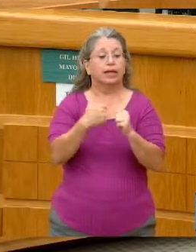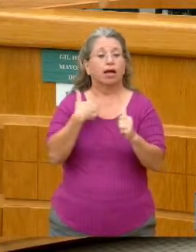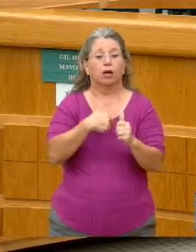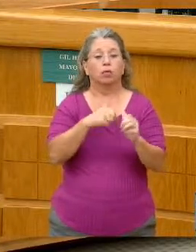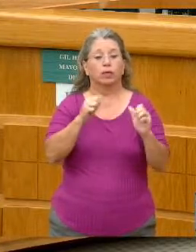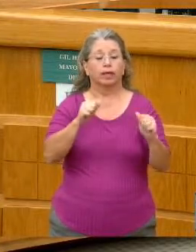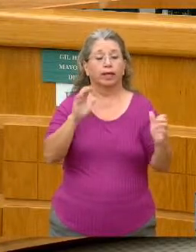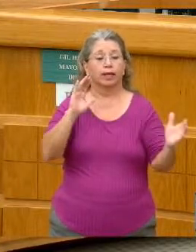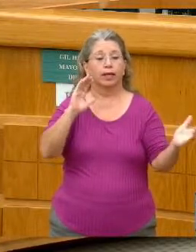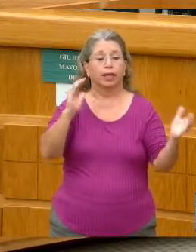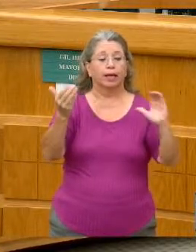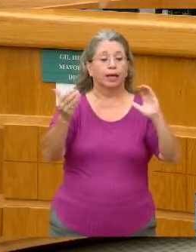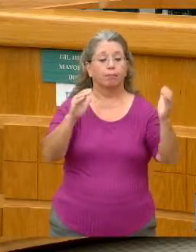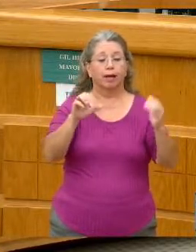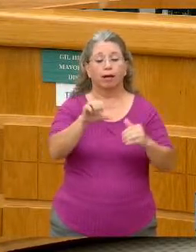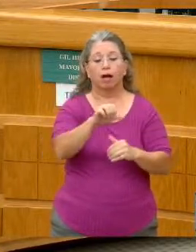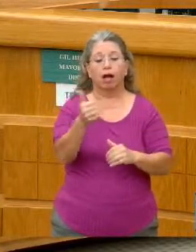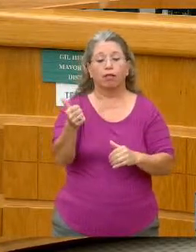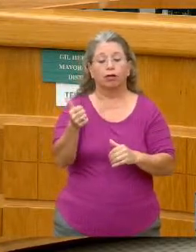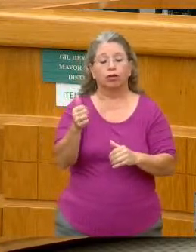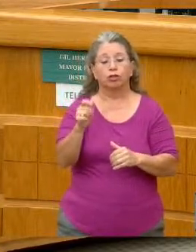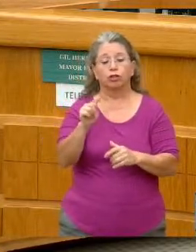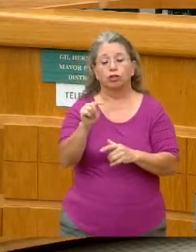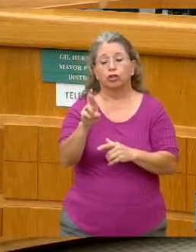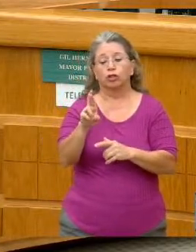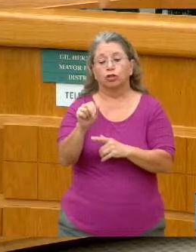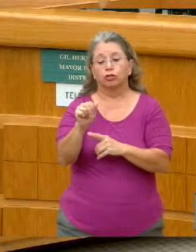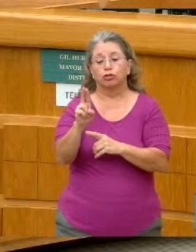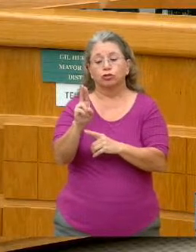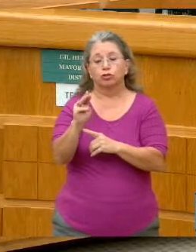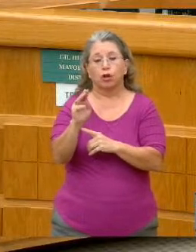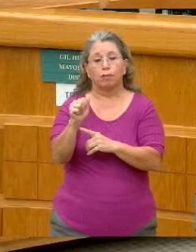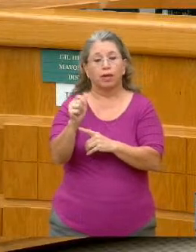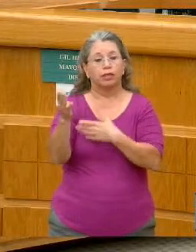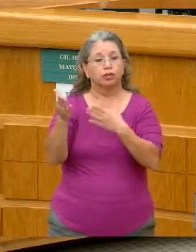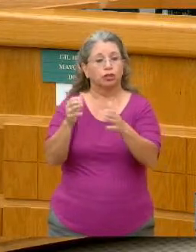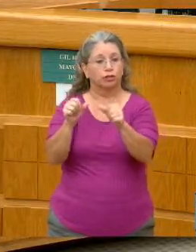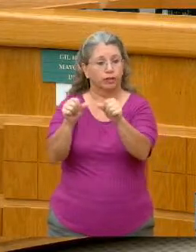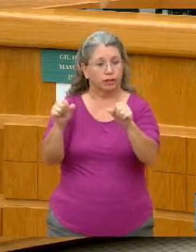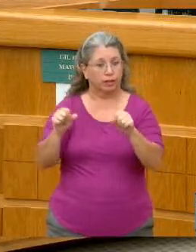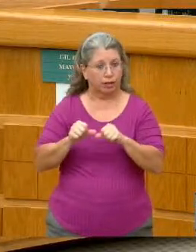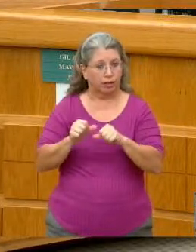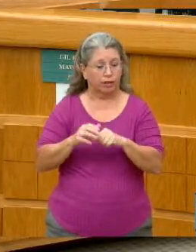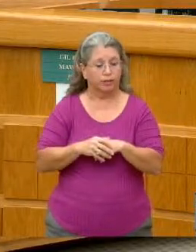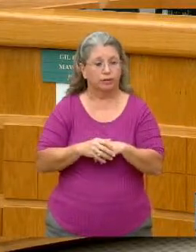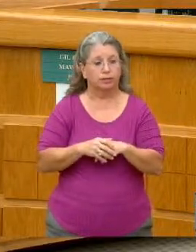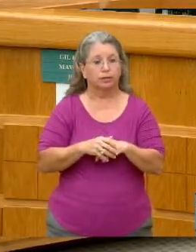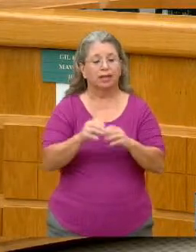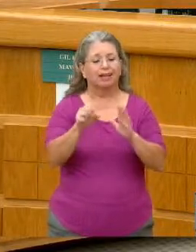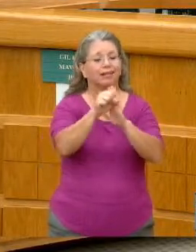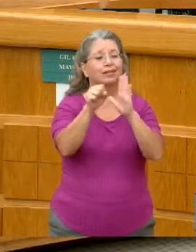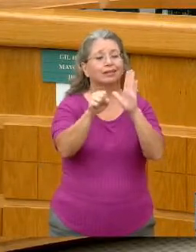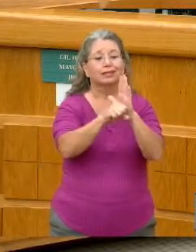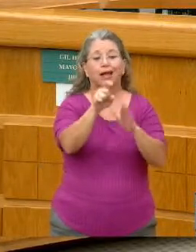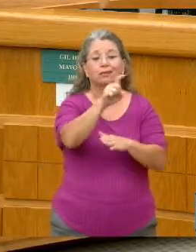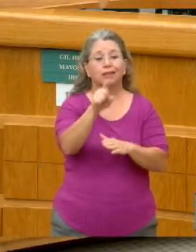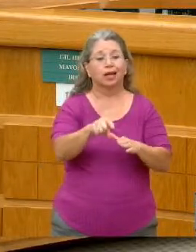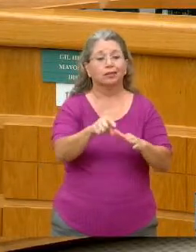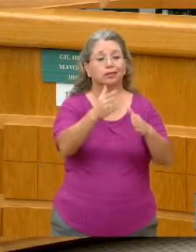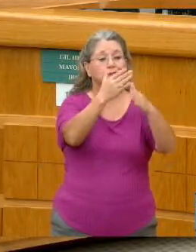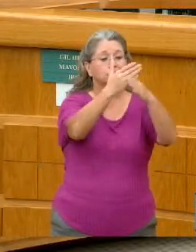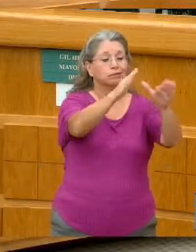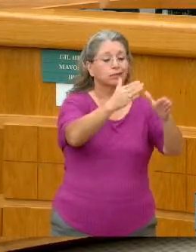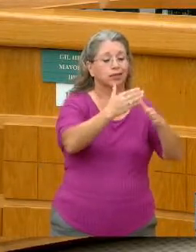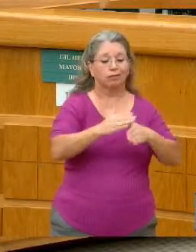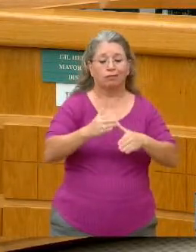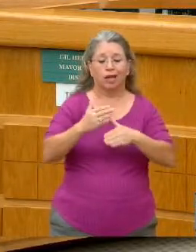other trauma service areas in Texas. So the state of Texas is broken up into a number of trauma service areas. This